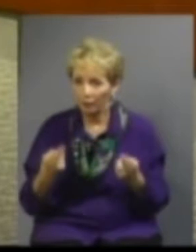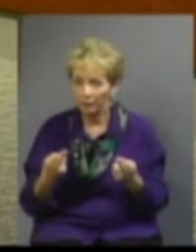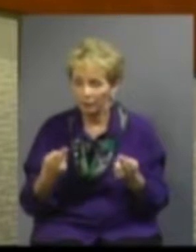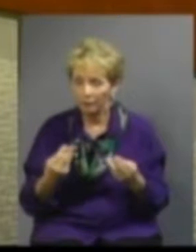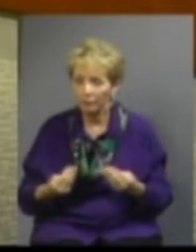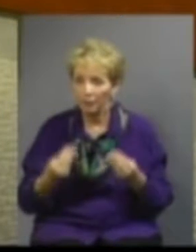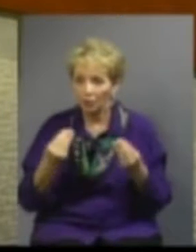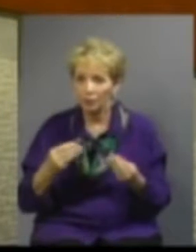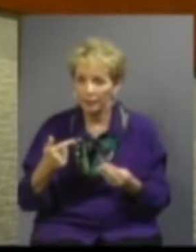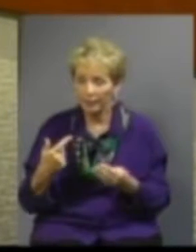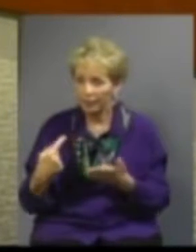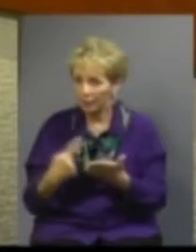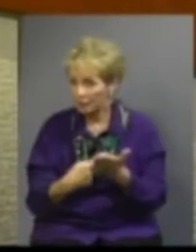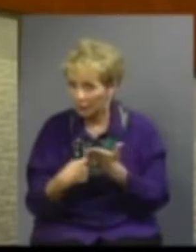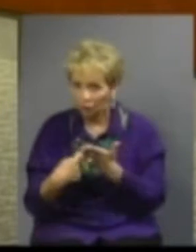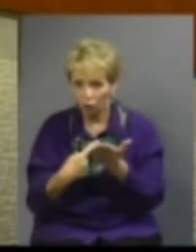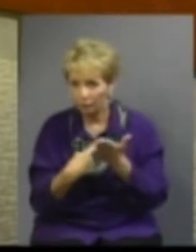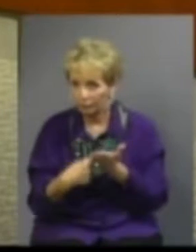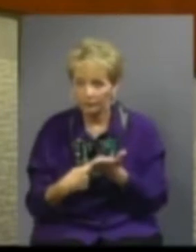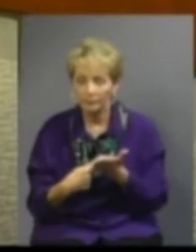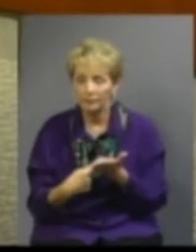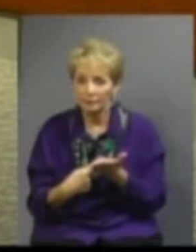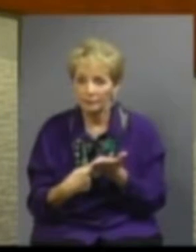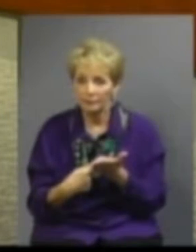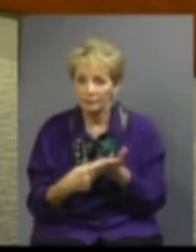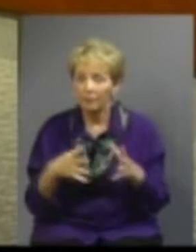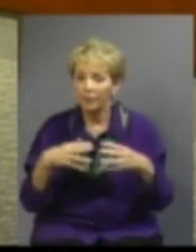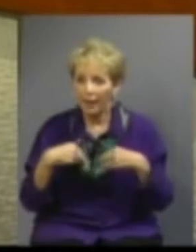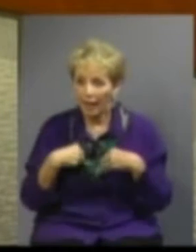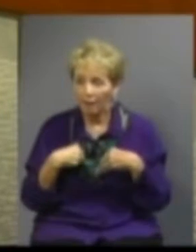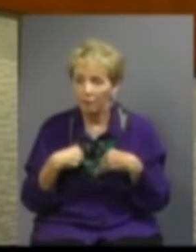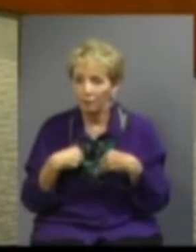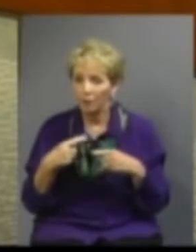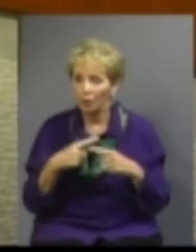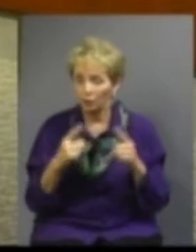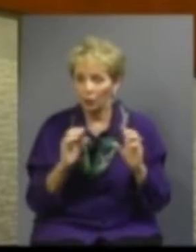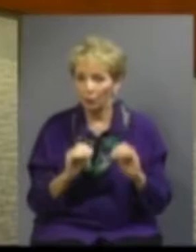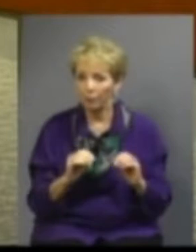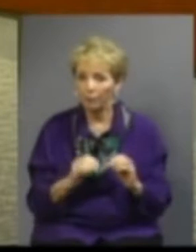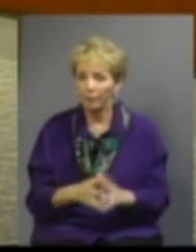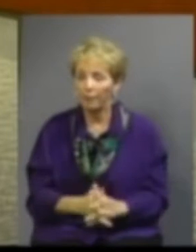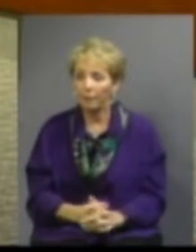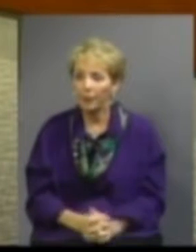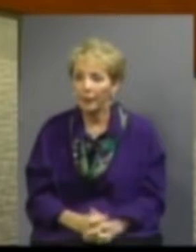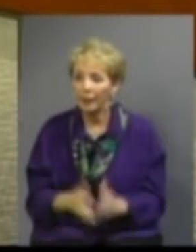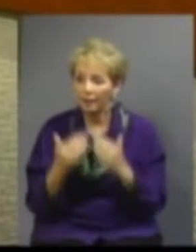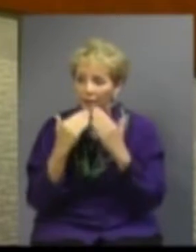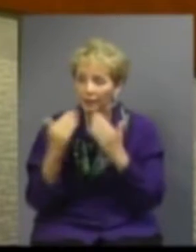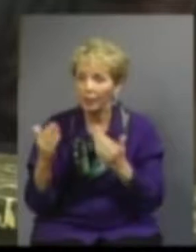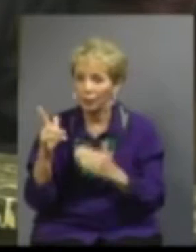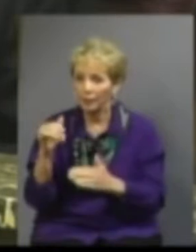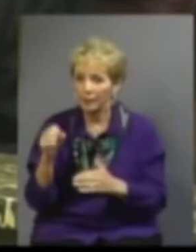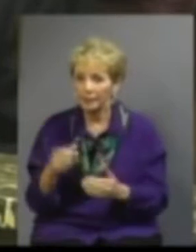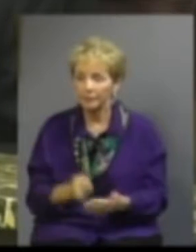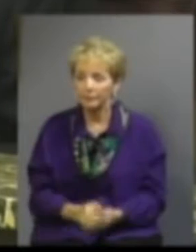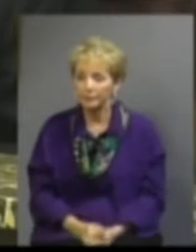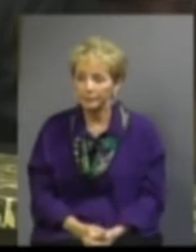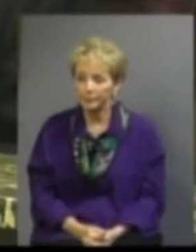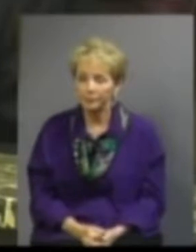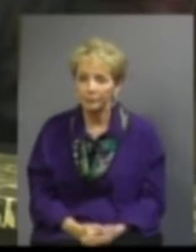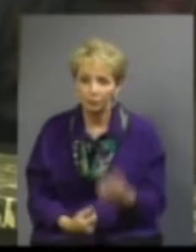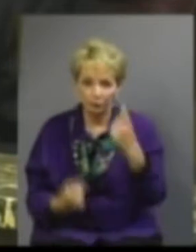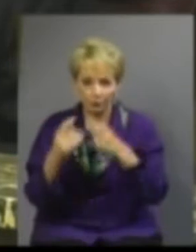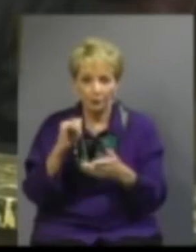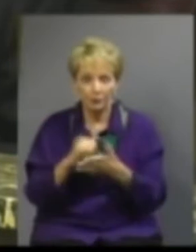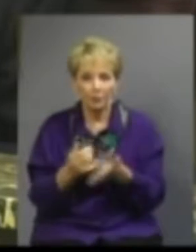Motion second, discussion. All in favor say aye. Aye. Opposed? Okay, thank you, Lisa. Thank you. Appreciate it. Consideration